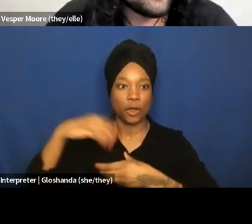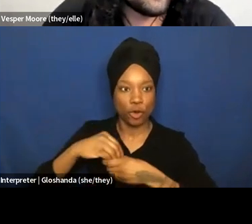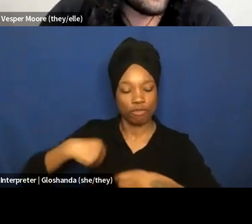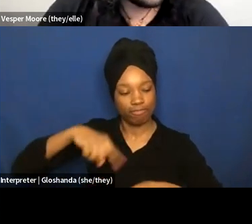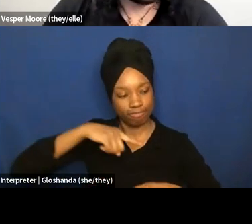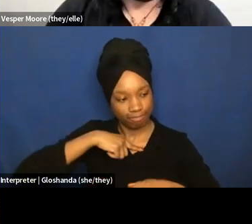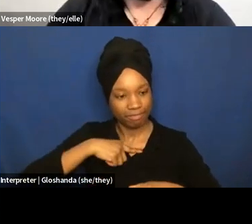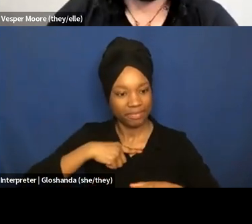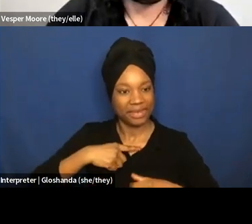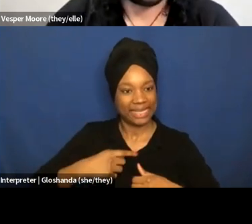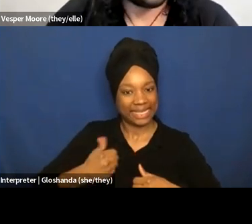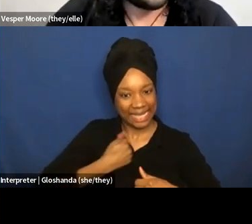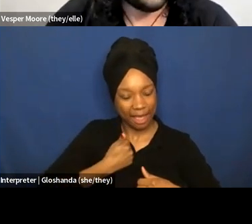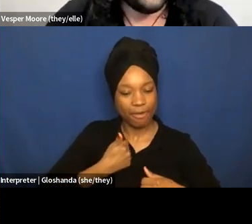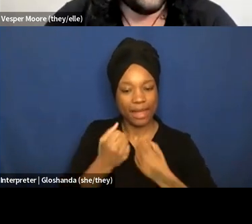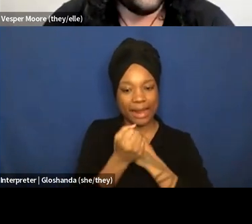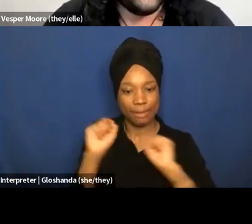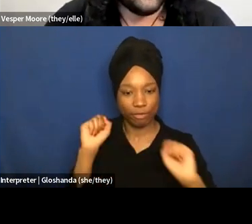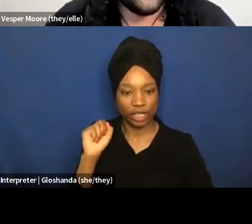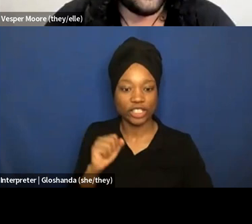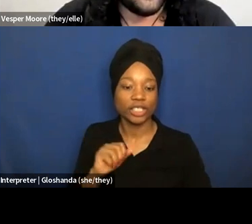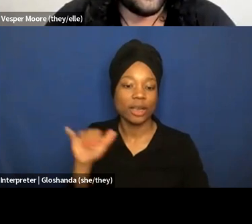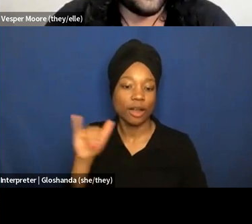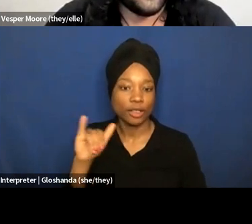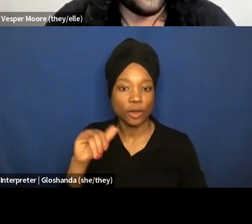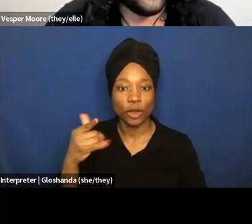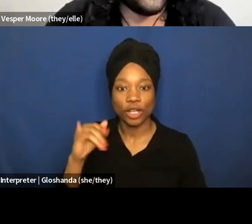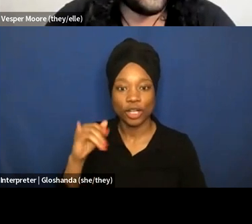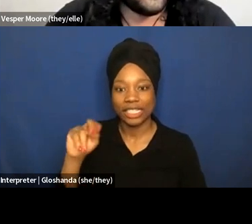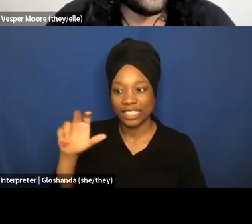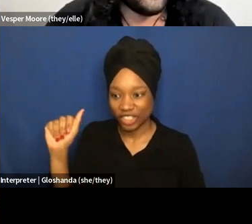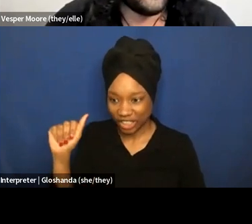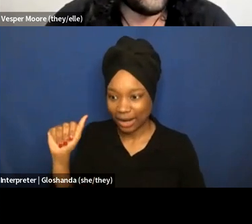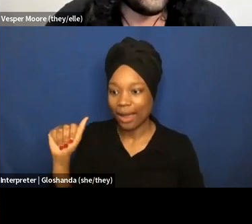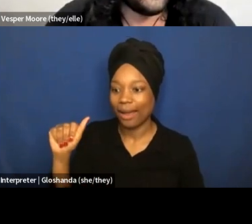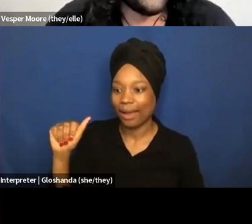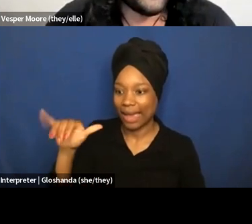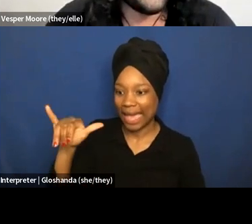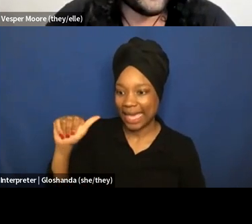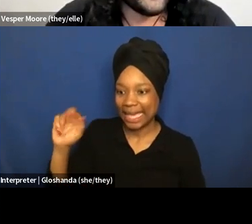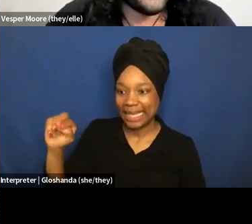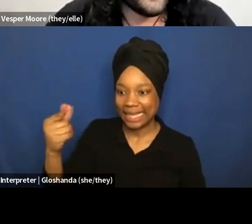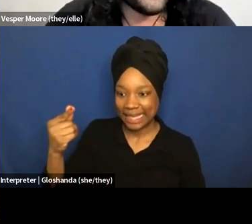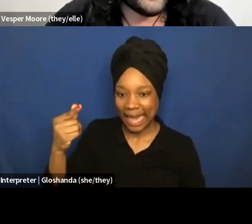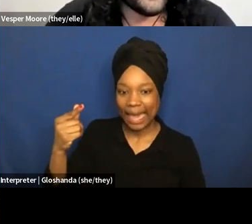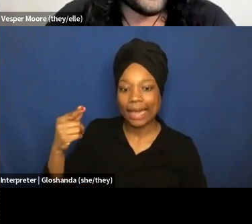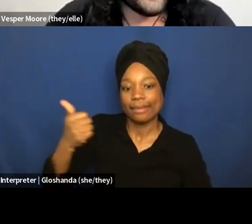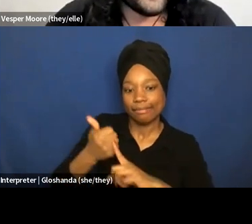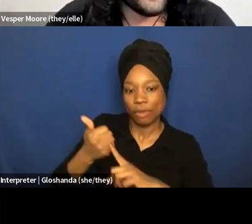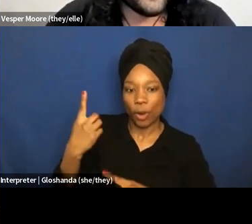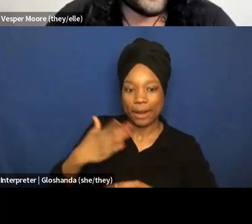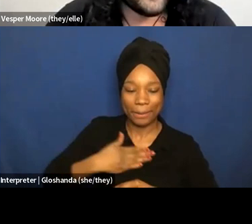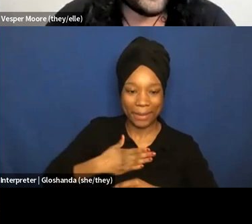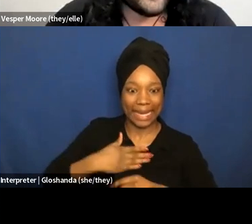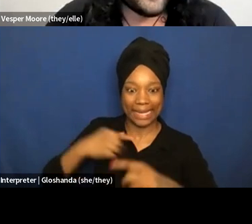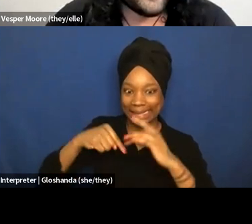selves. And Gina Sharp and Larry Yang, who were some of my deepest and most beloved teachers in the Theravada